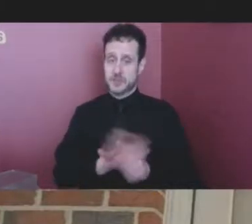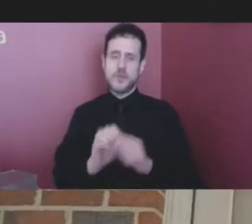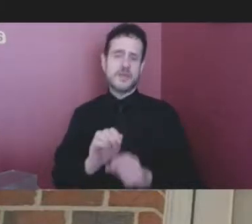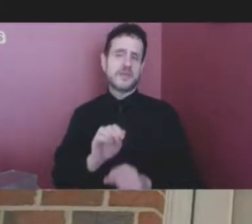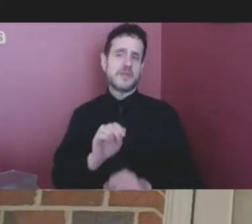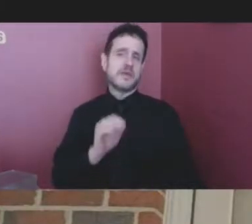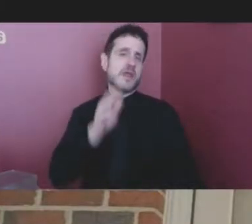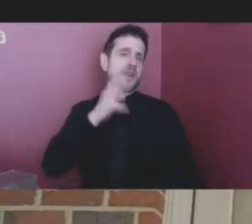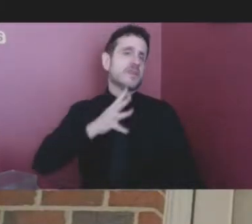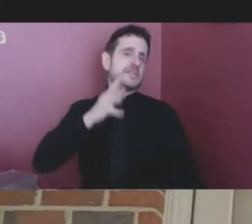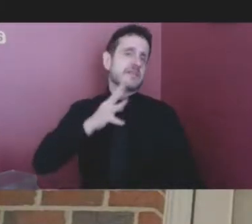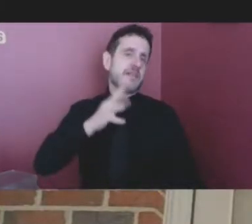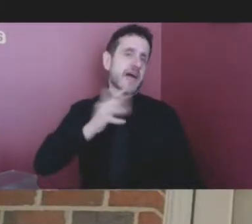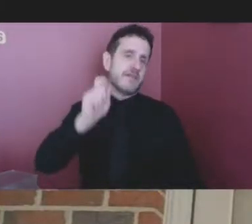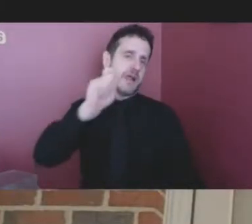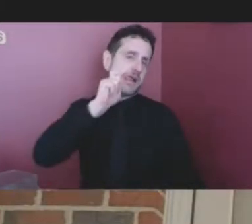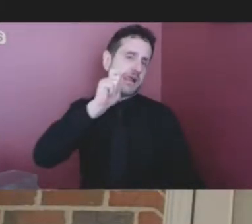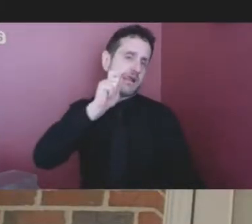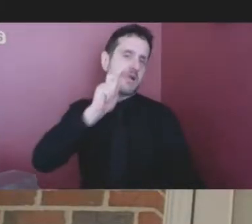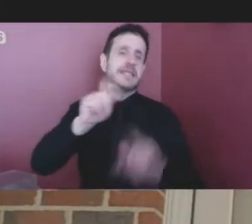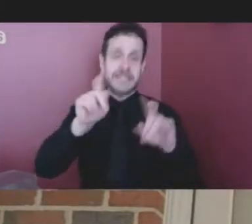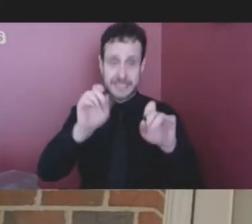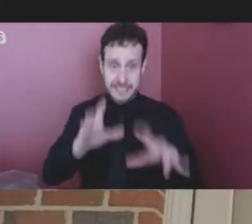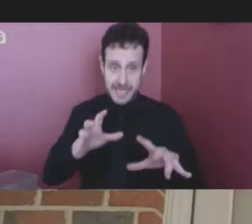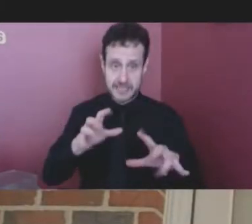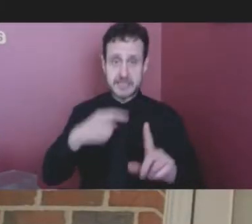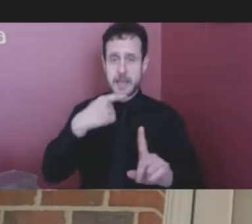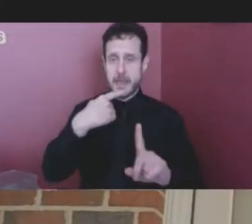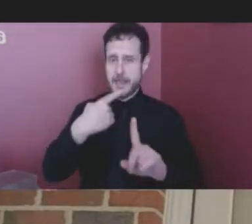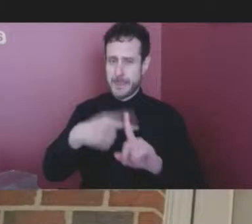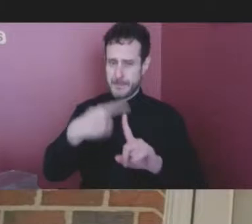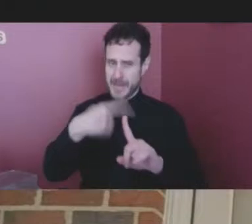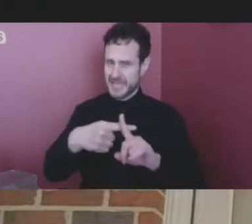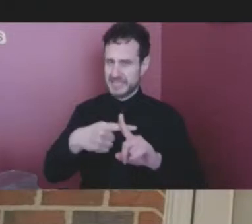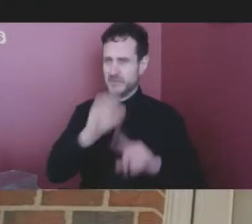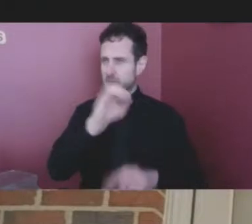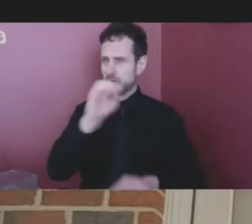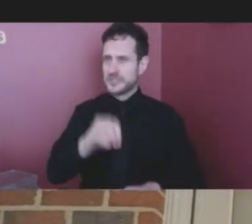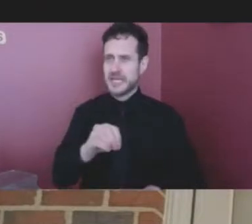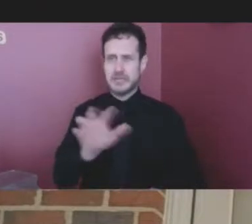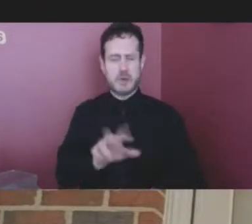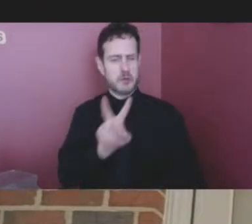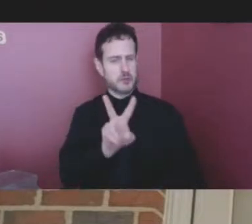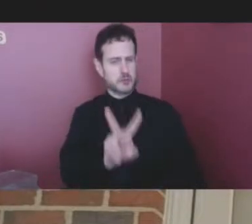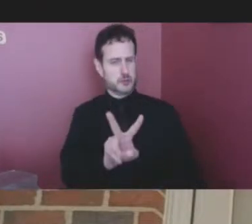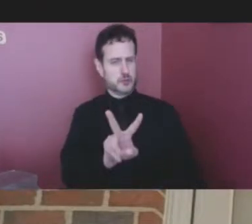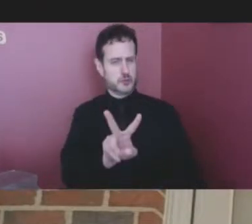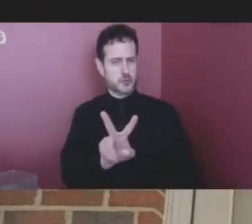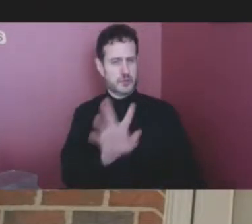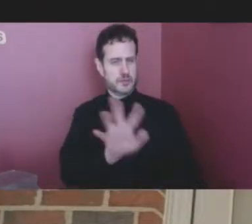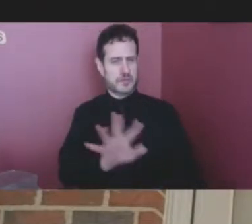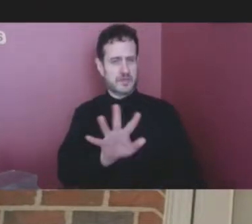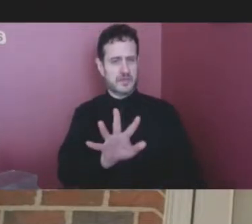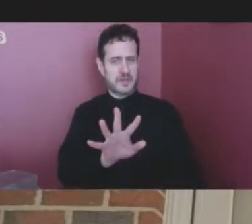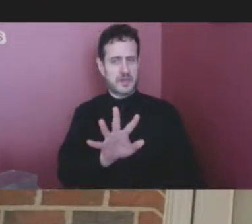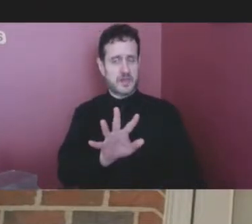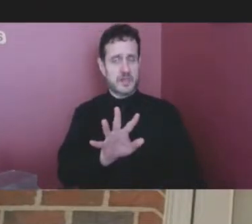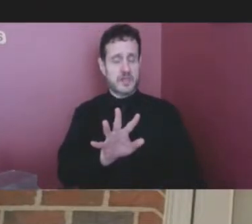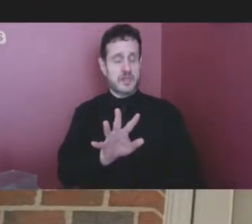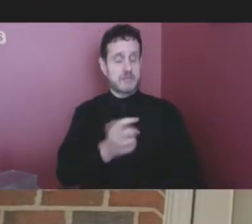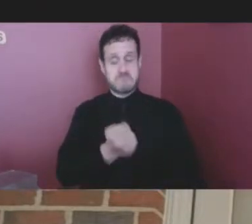a test positivity rate in the 2s, without Champaign County and